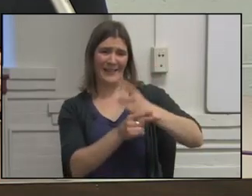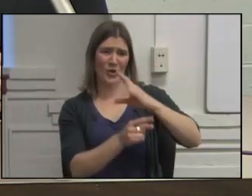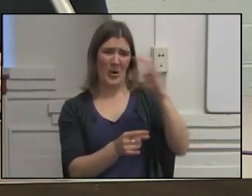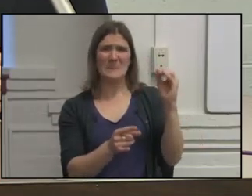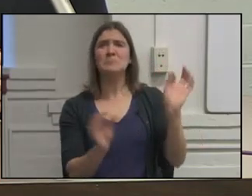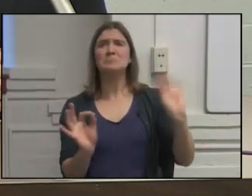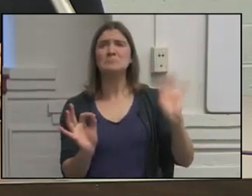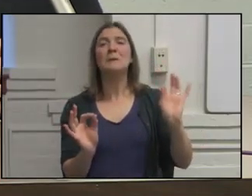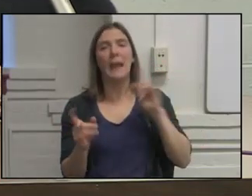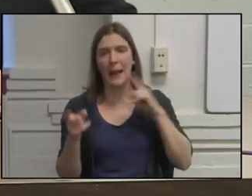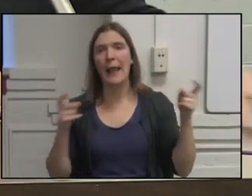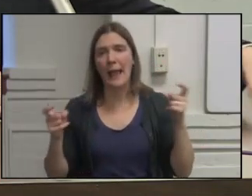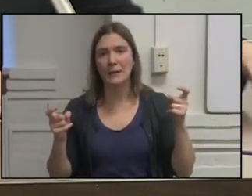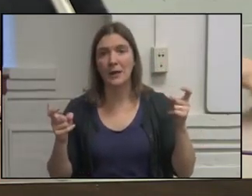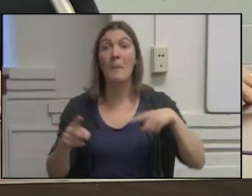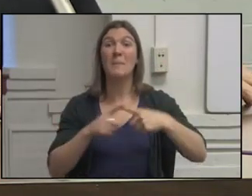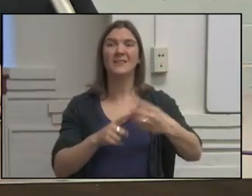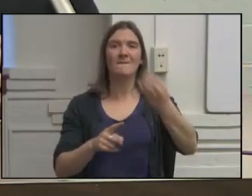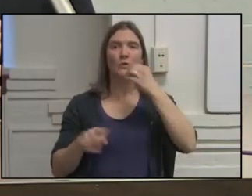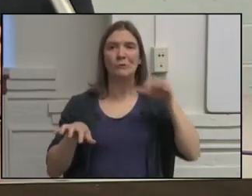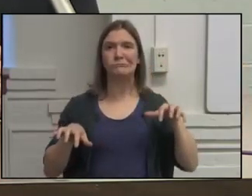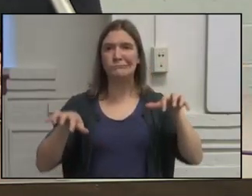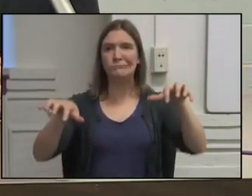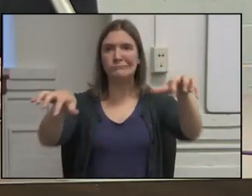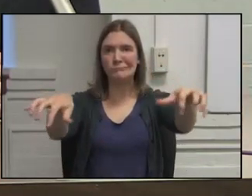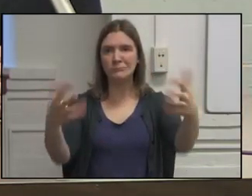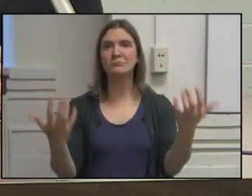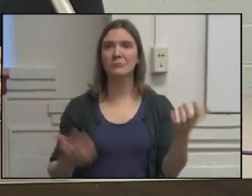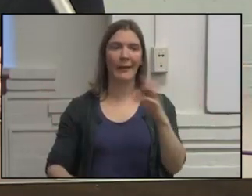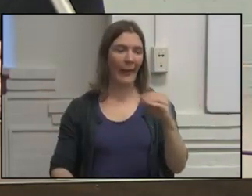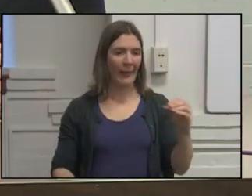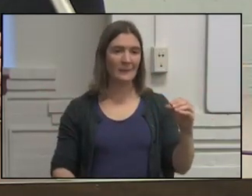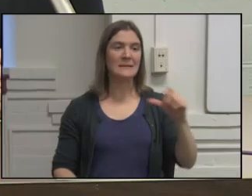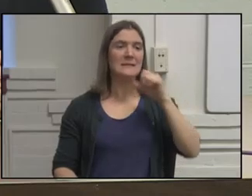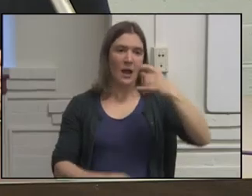manageable. And then there's a lot of food vendors as well, and